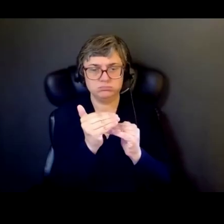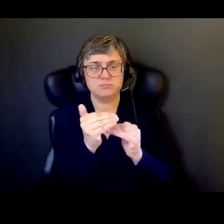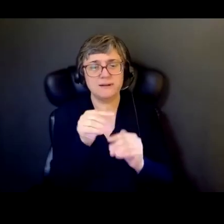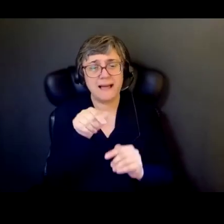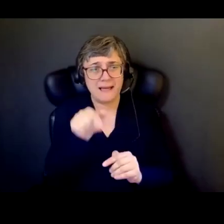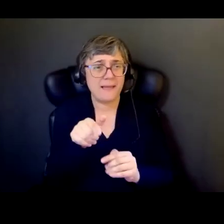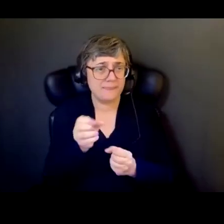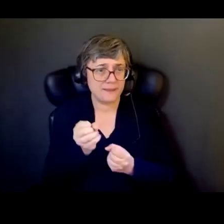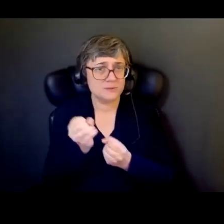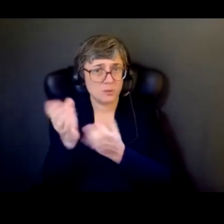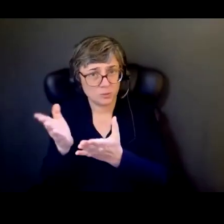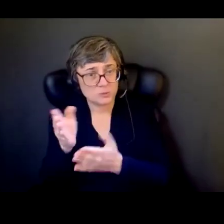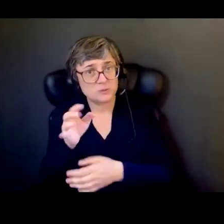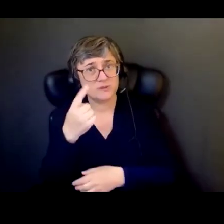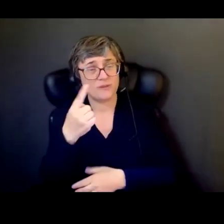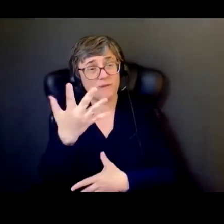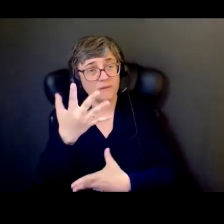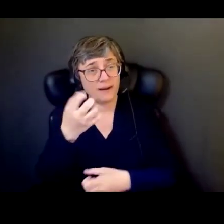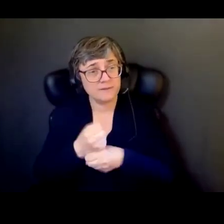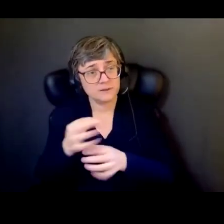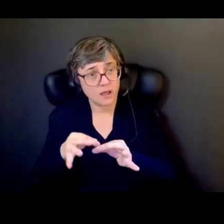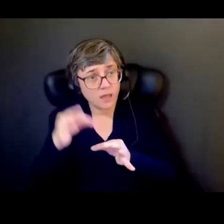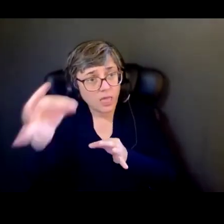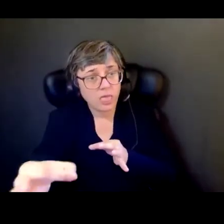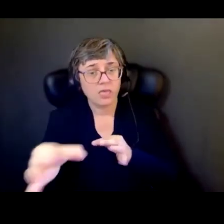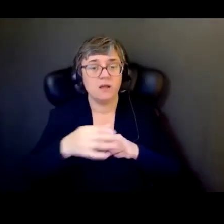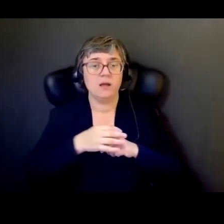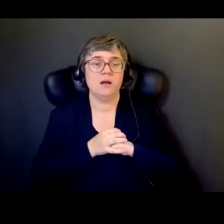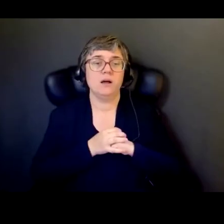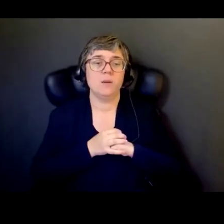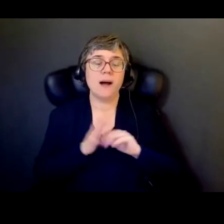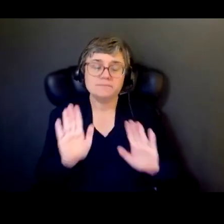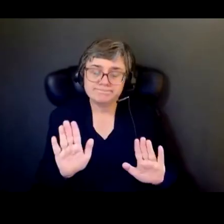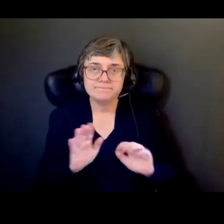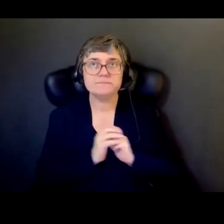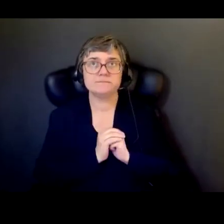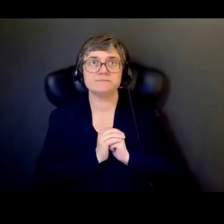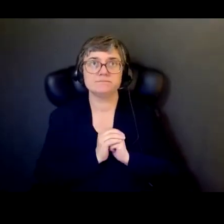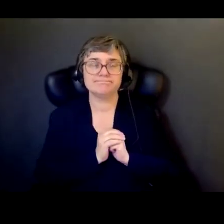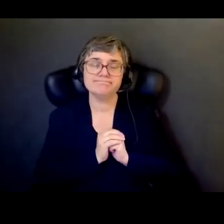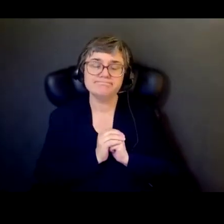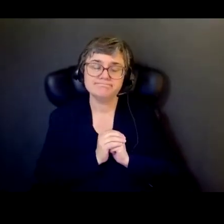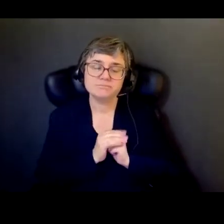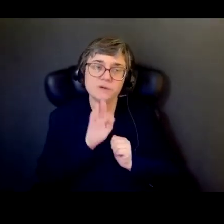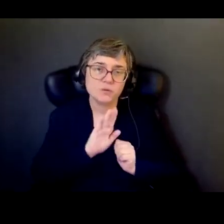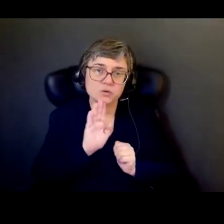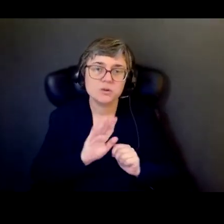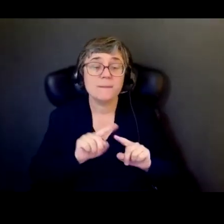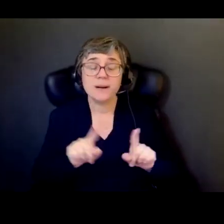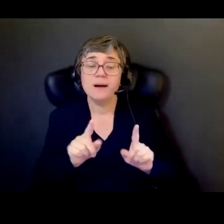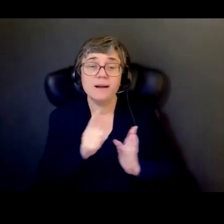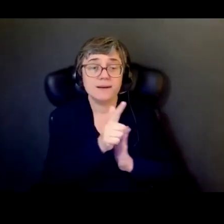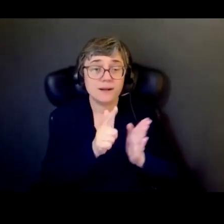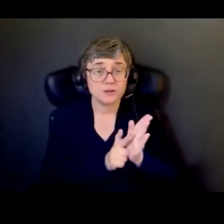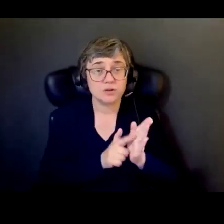a 5-year delay. But amid all this, I do want to emphasize that the law reform around